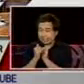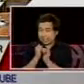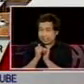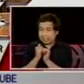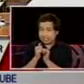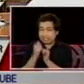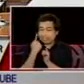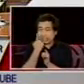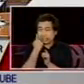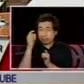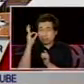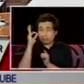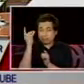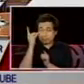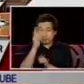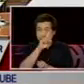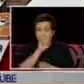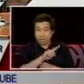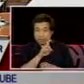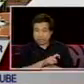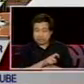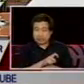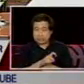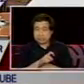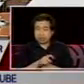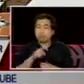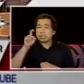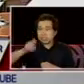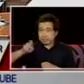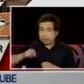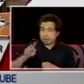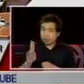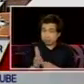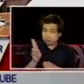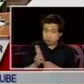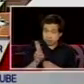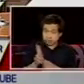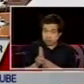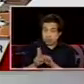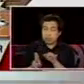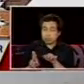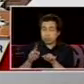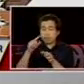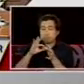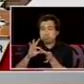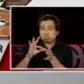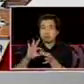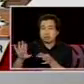the line of questioning of the senator, no, good senator, dapat daw gamitin sa purposes ng Office ng Chief